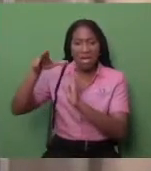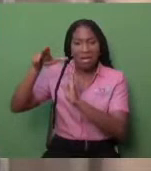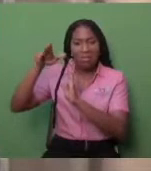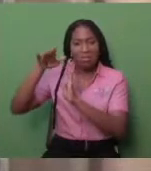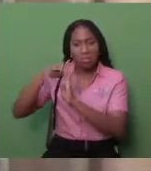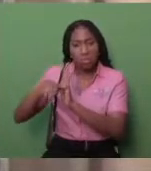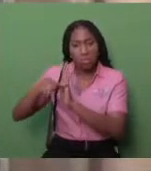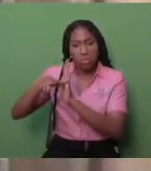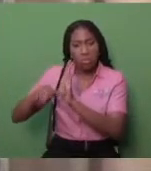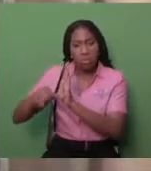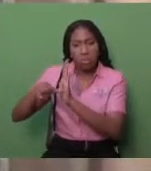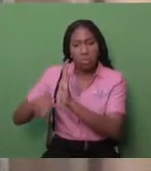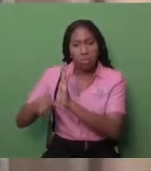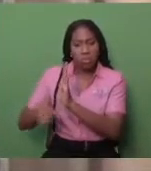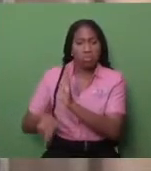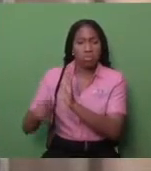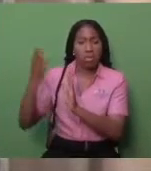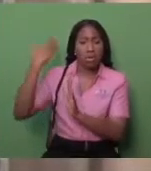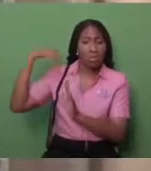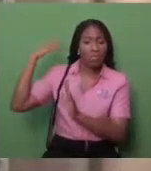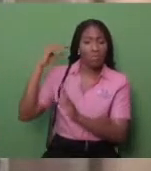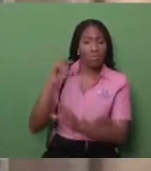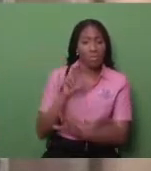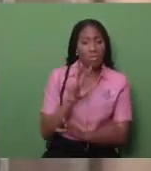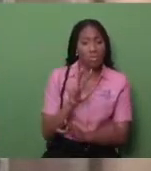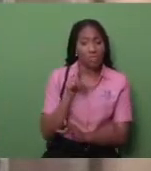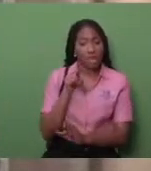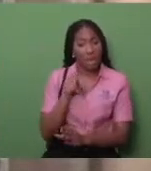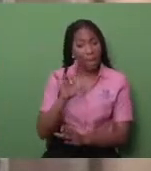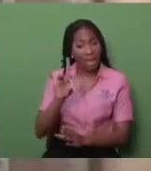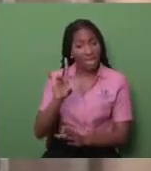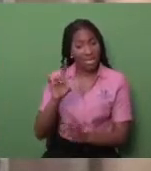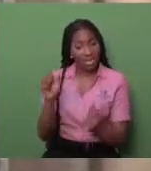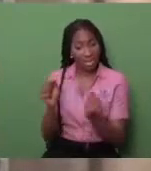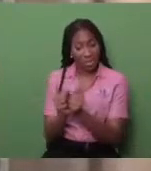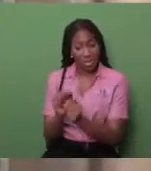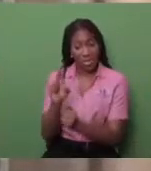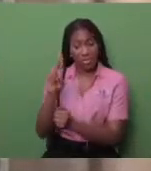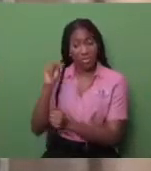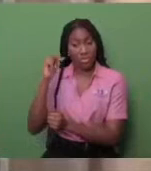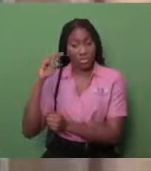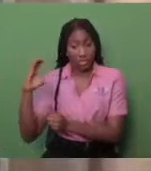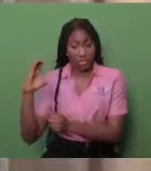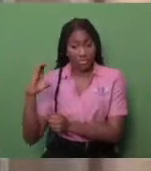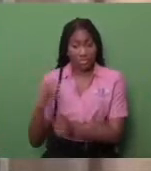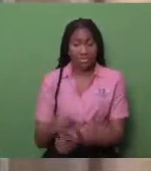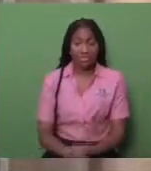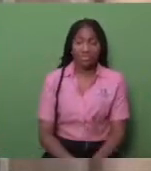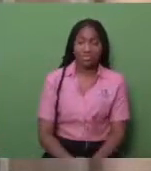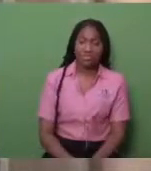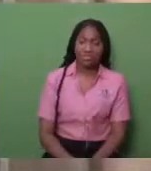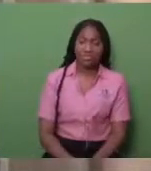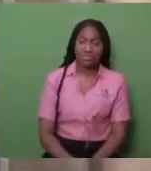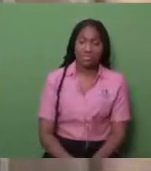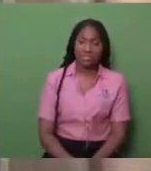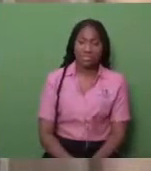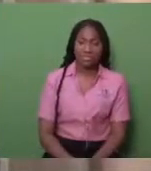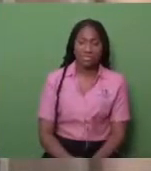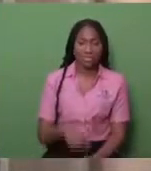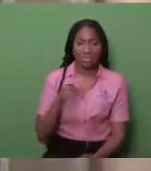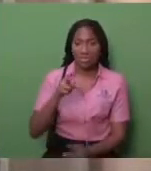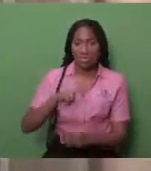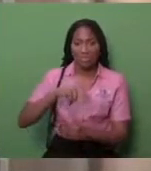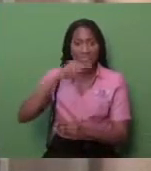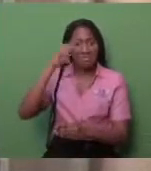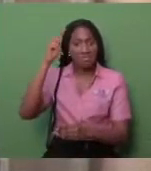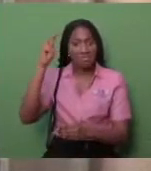office, gas production would be 3.8 and 4 billion standard cubic feet. Not once have you managed to